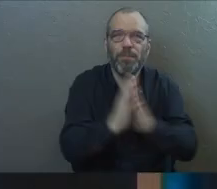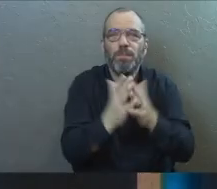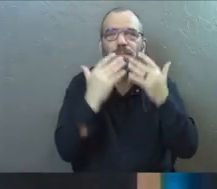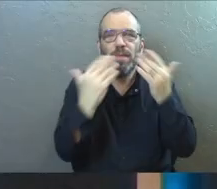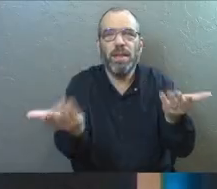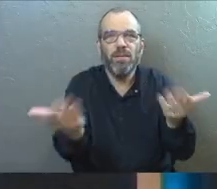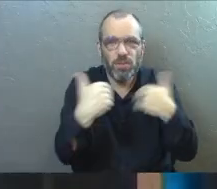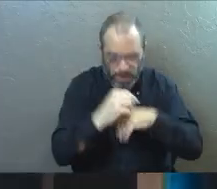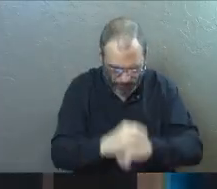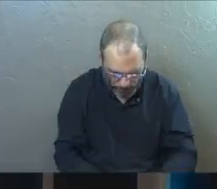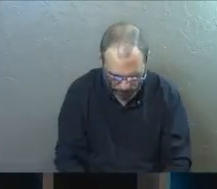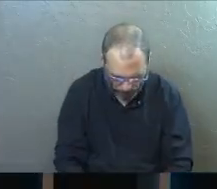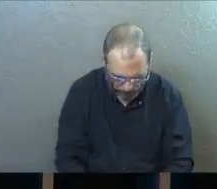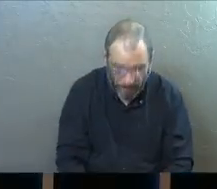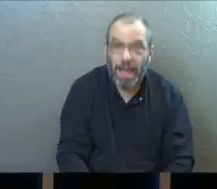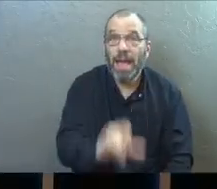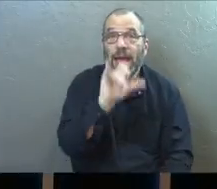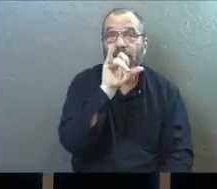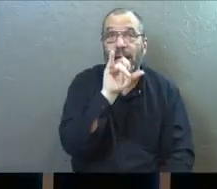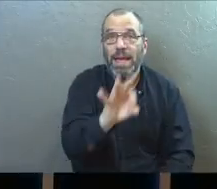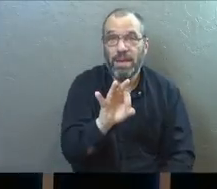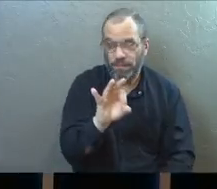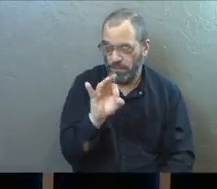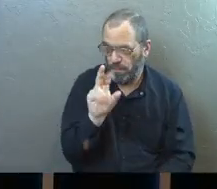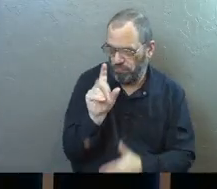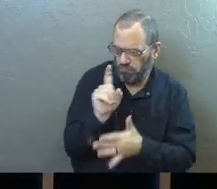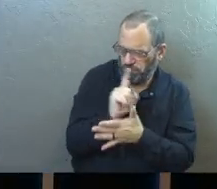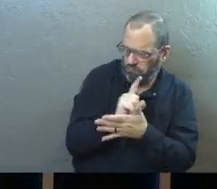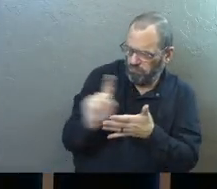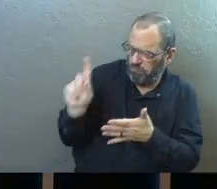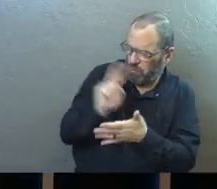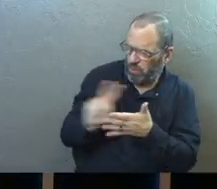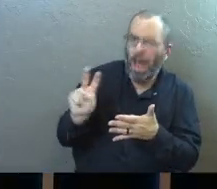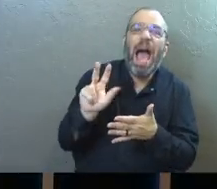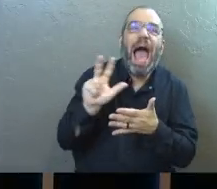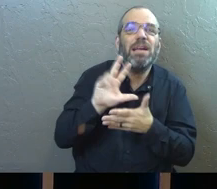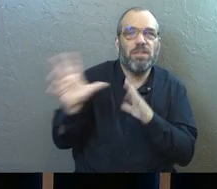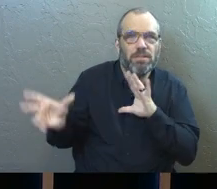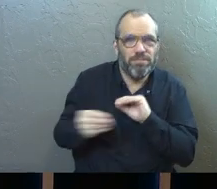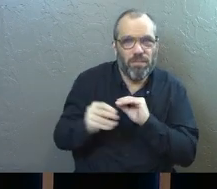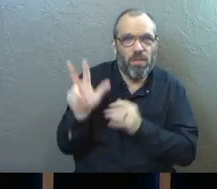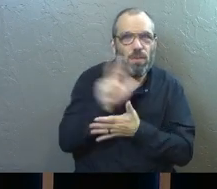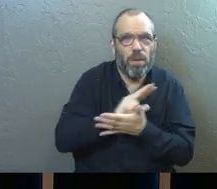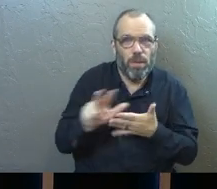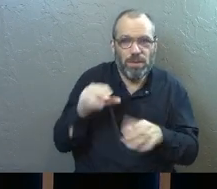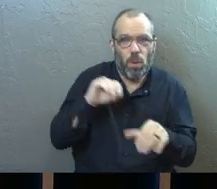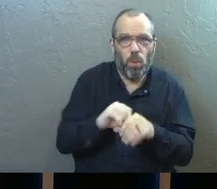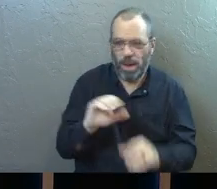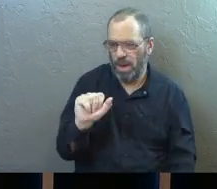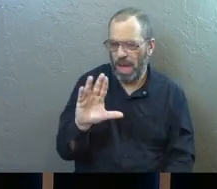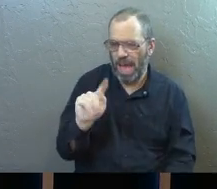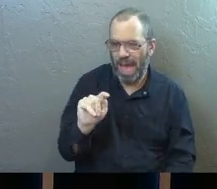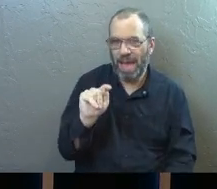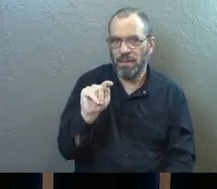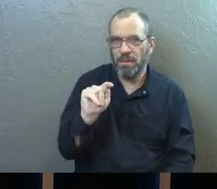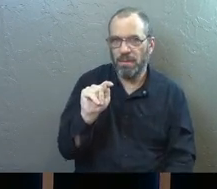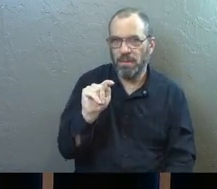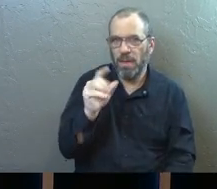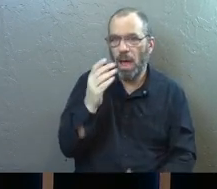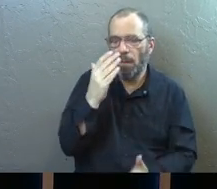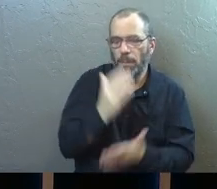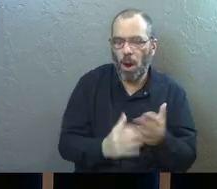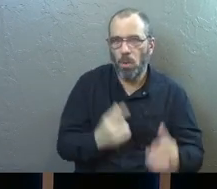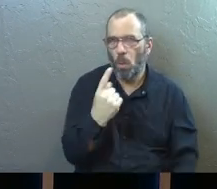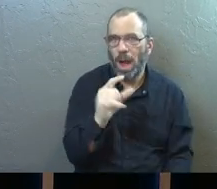Thank you guys again for joining us. If you've been with us over the past few weeks, the 3 weeks to be exact, we are in Acts Part 1.